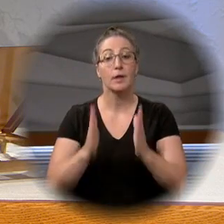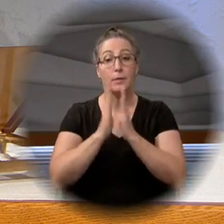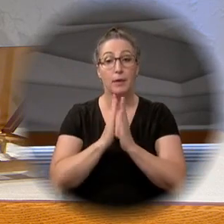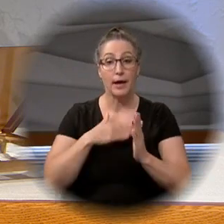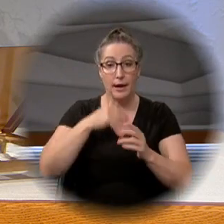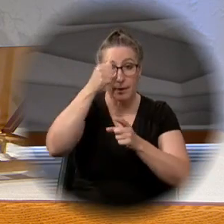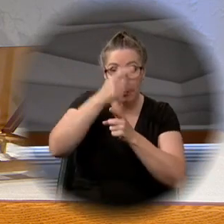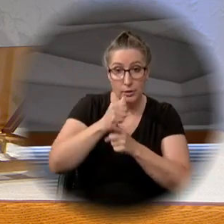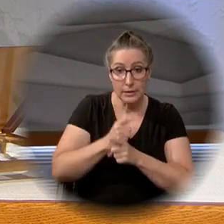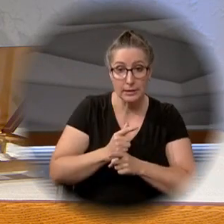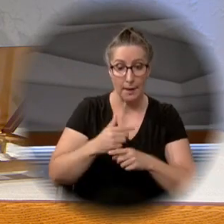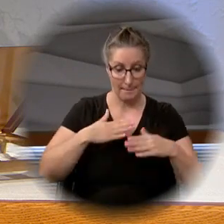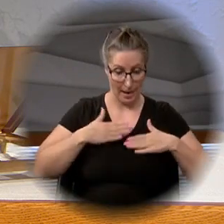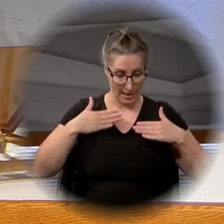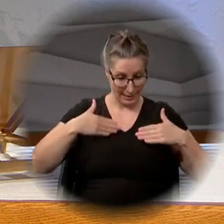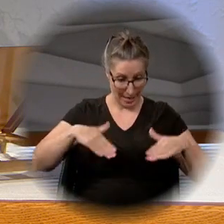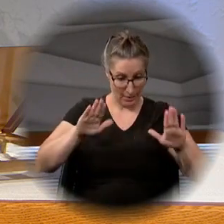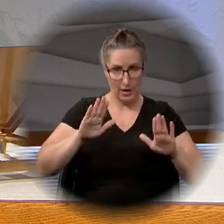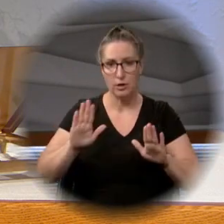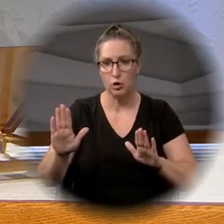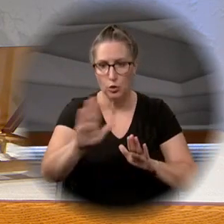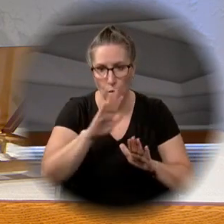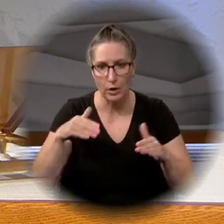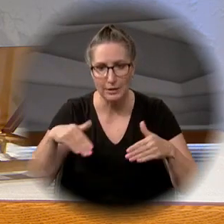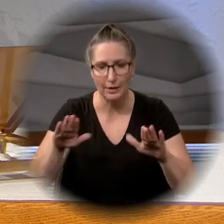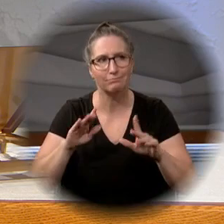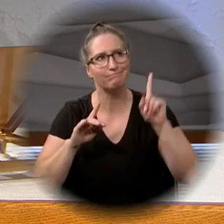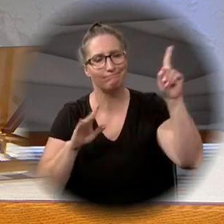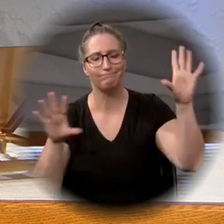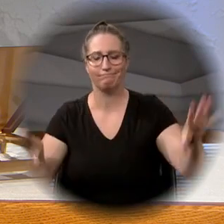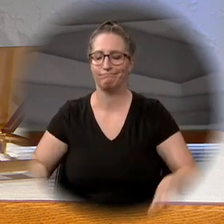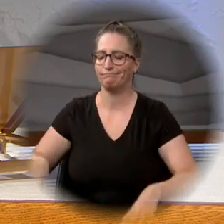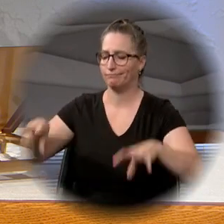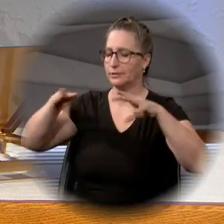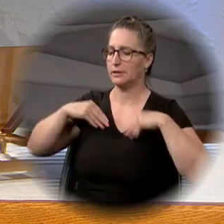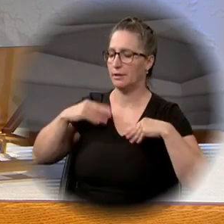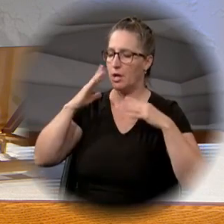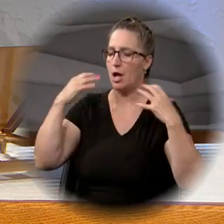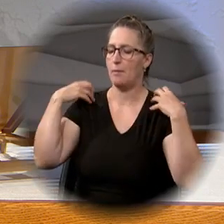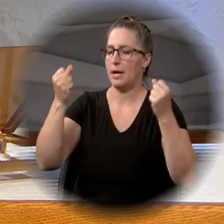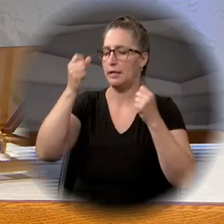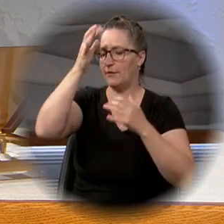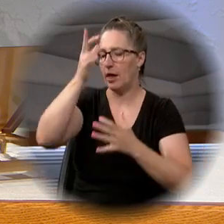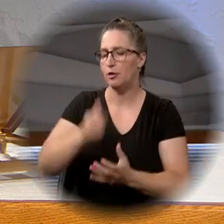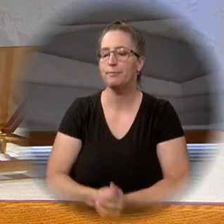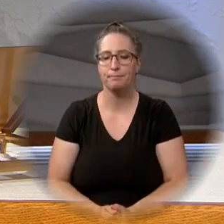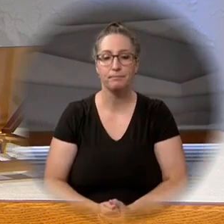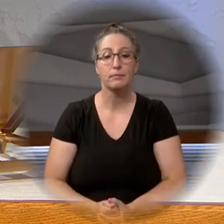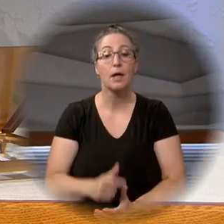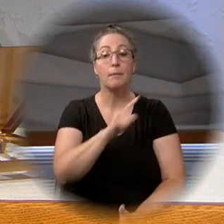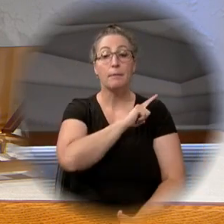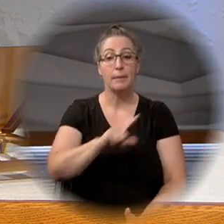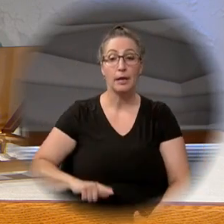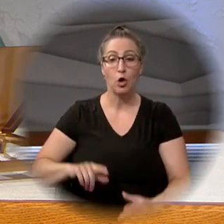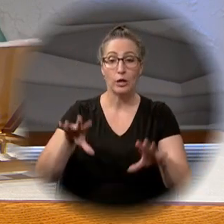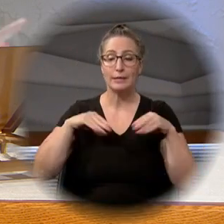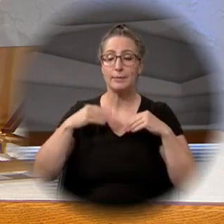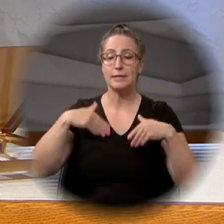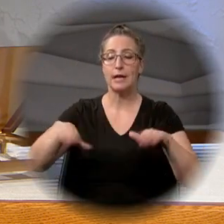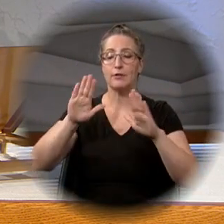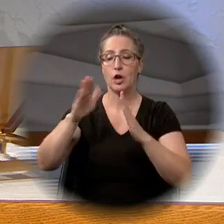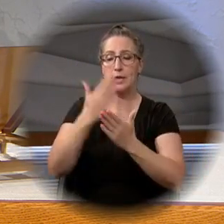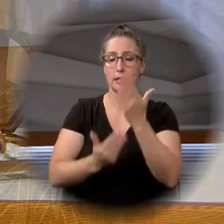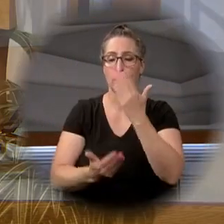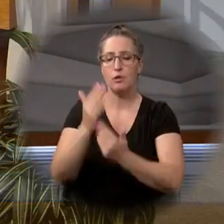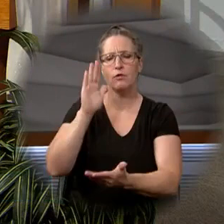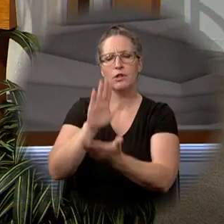Pray, sisters and brothers, that my sacrifice and yours may be acceptable to God, our Almighty Father. May the Lord accept the sacrifice